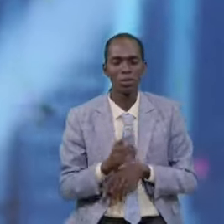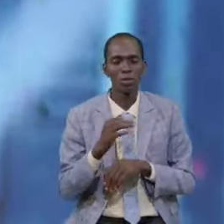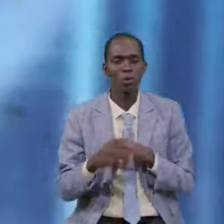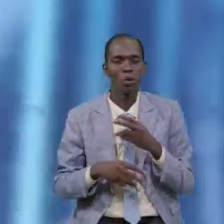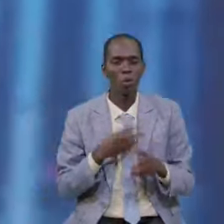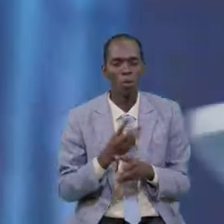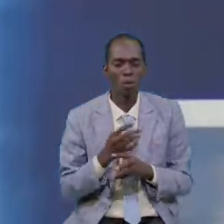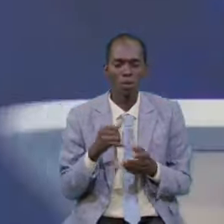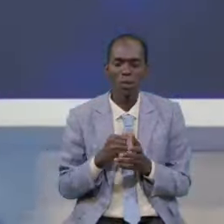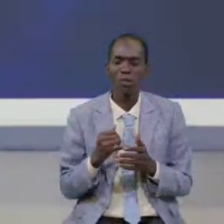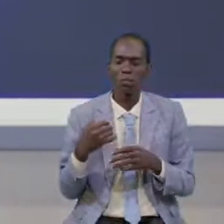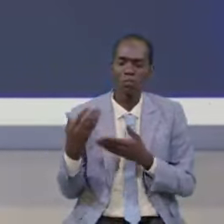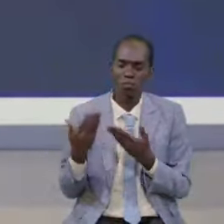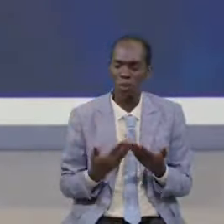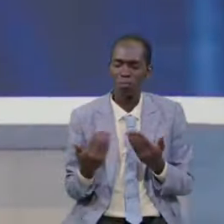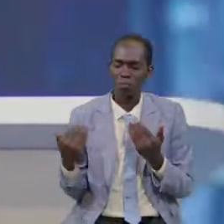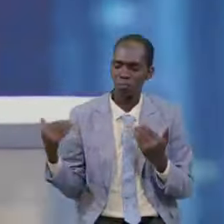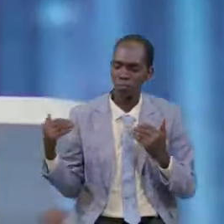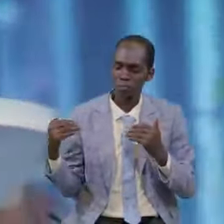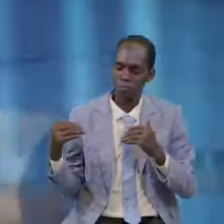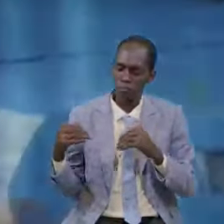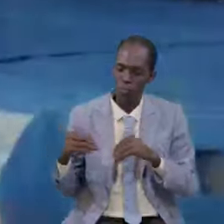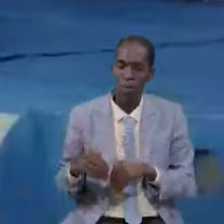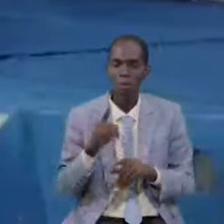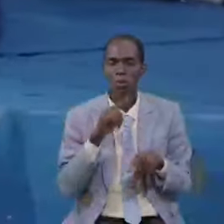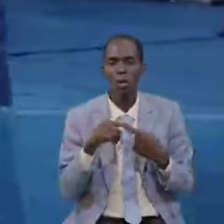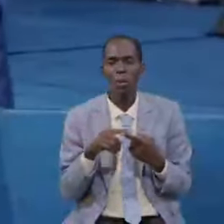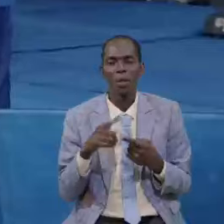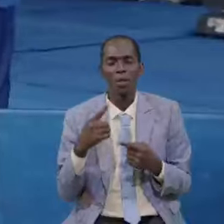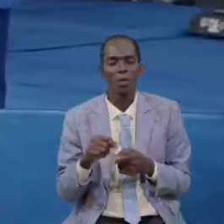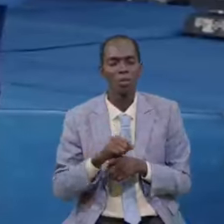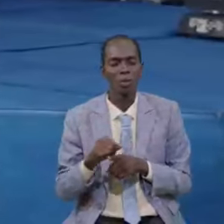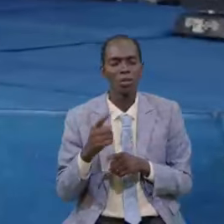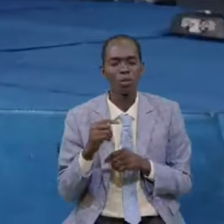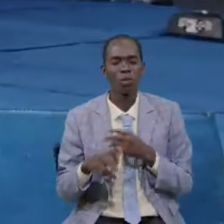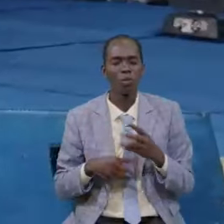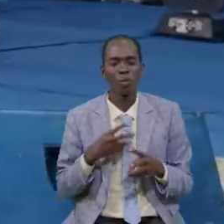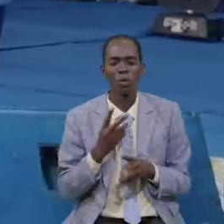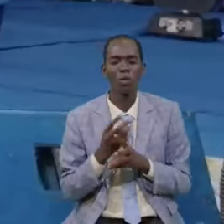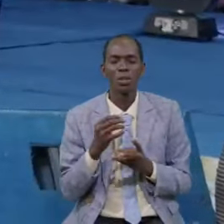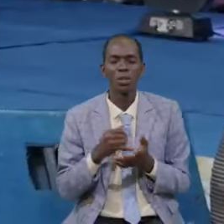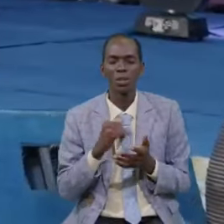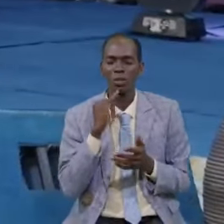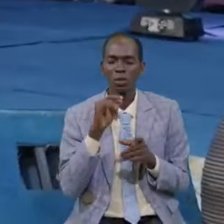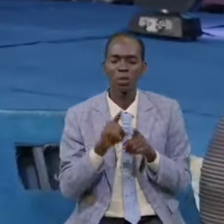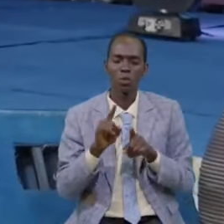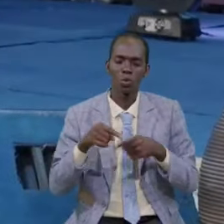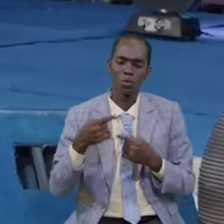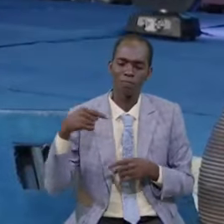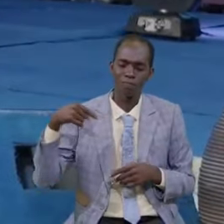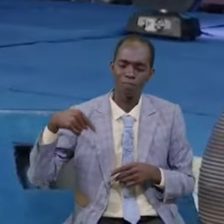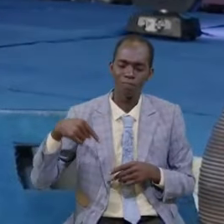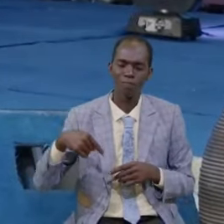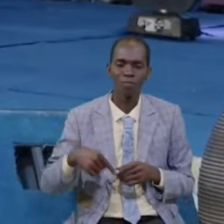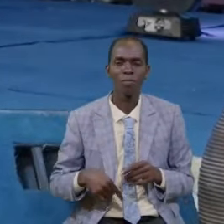talk about the practices of the world, they're going down, down, and down. You talk about the sanctity of